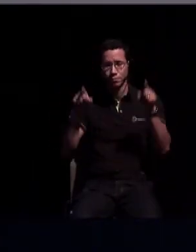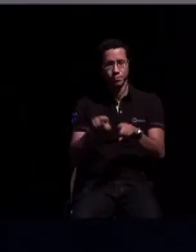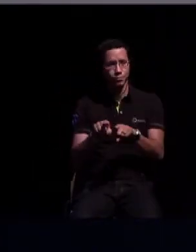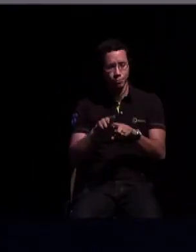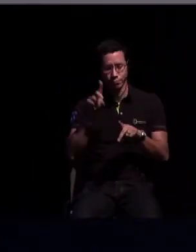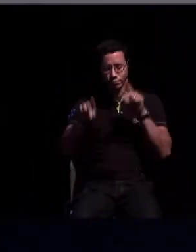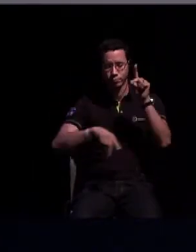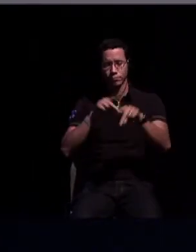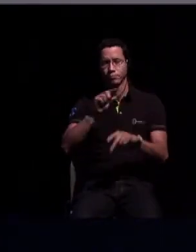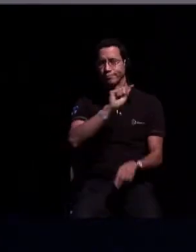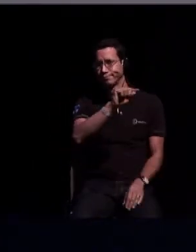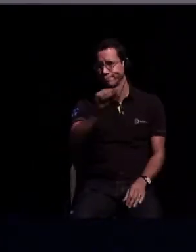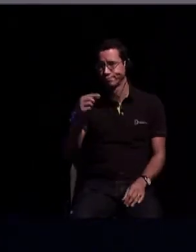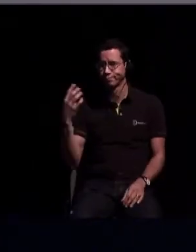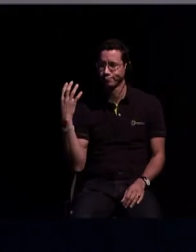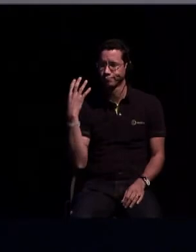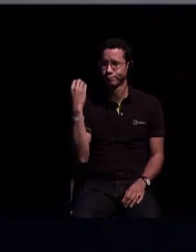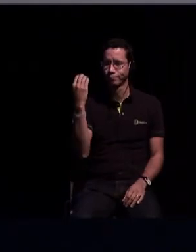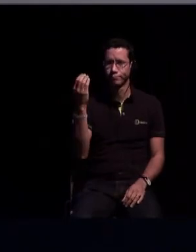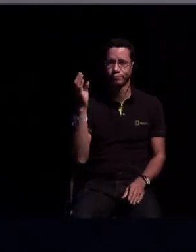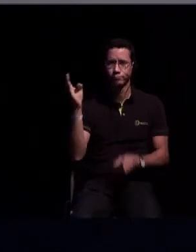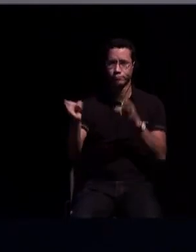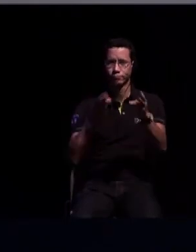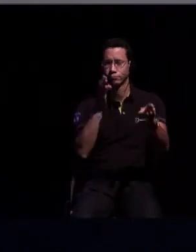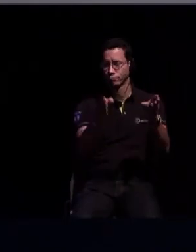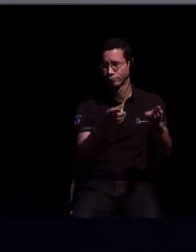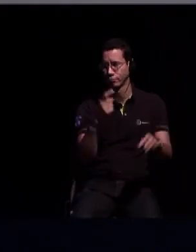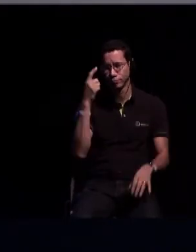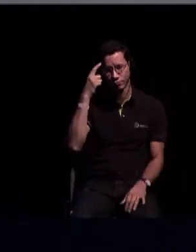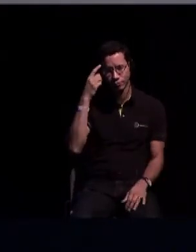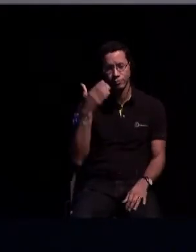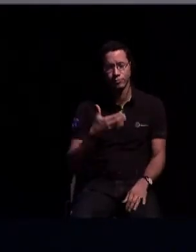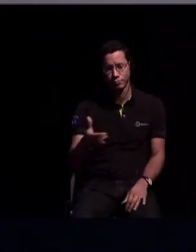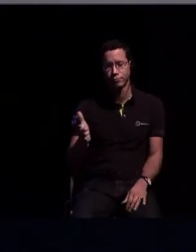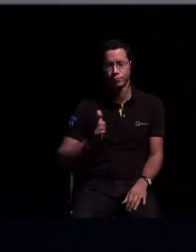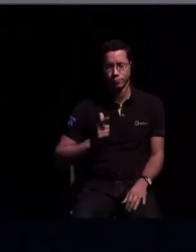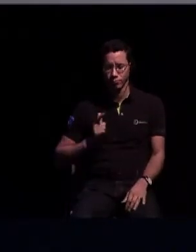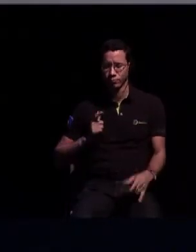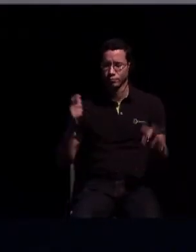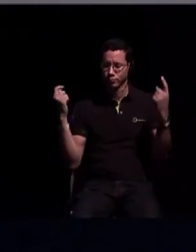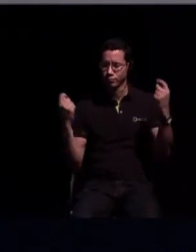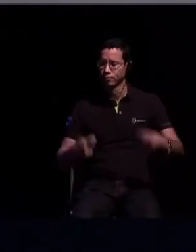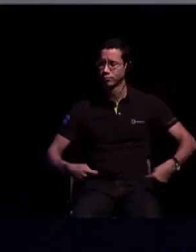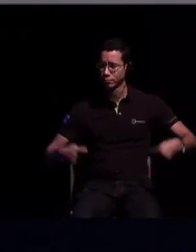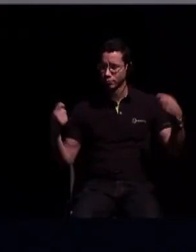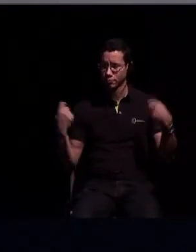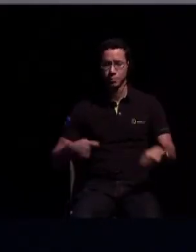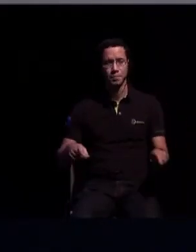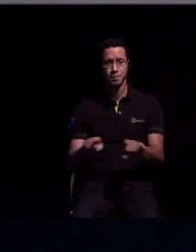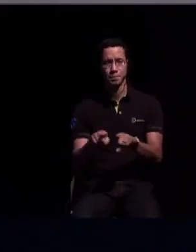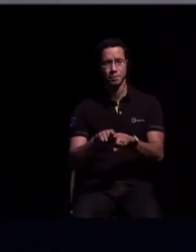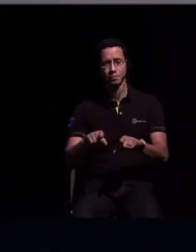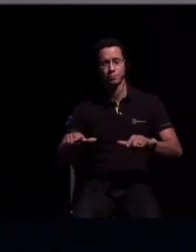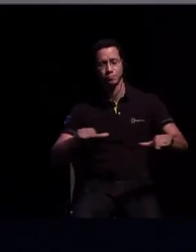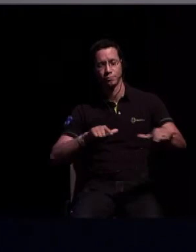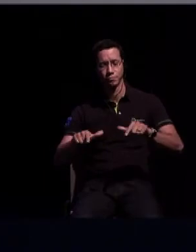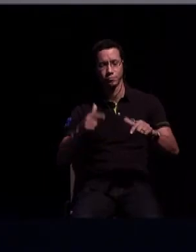in fact, think we are going to have to ration tourism. So I know that sounds totally crazy.